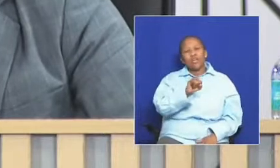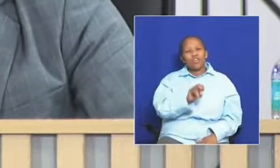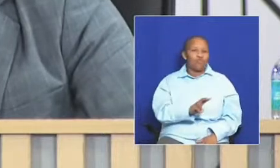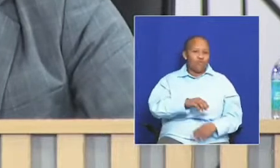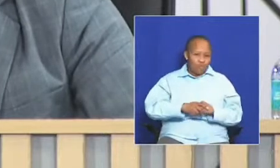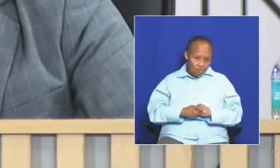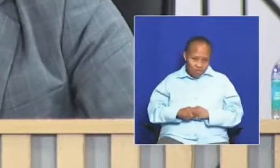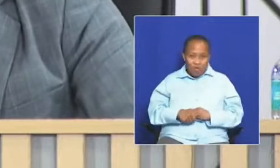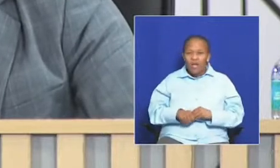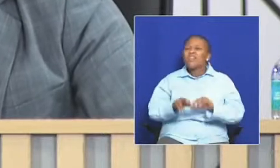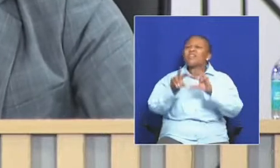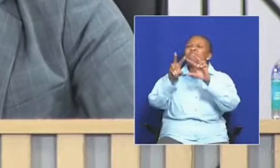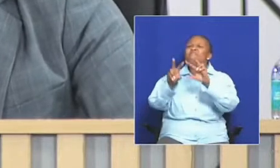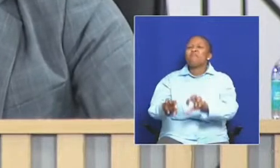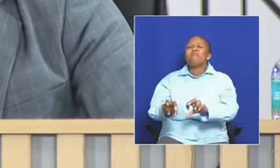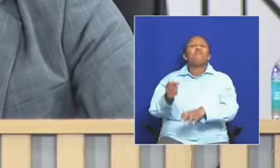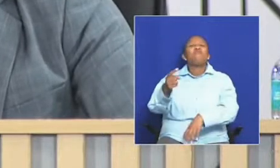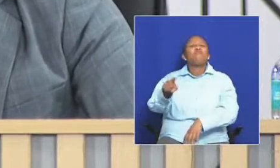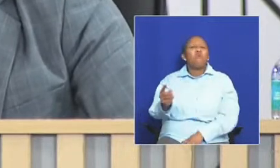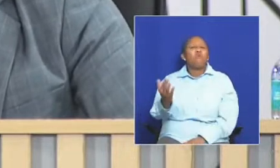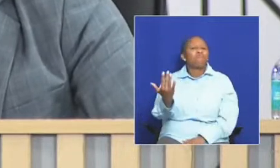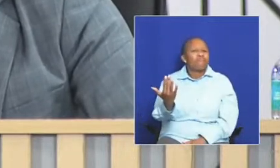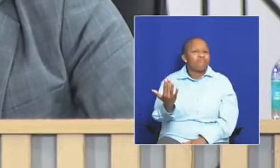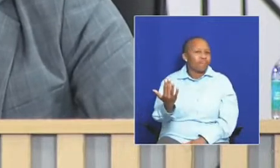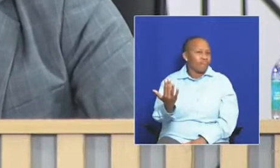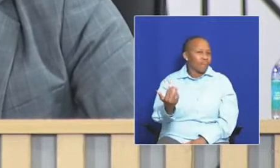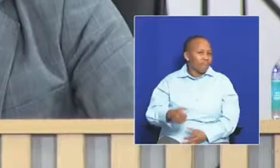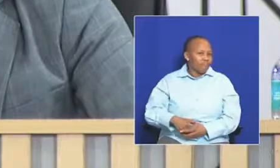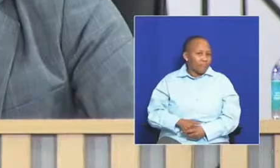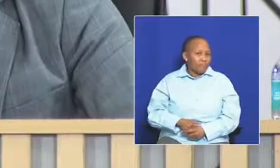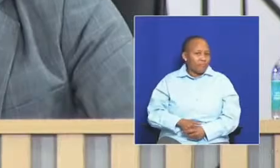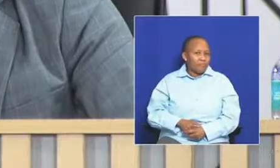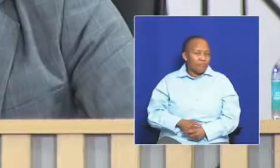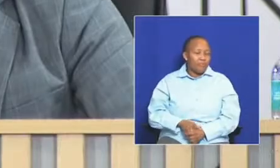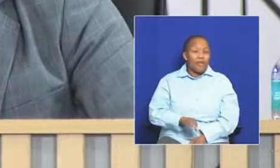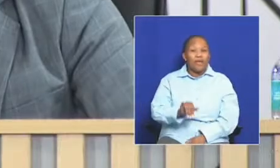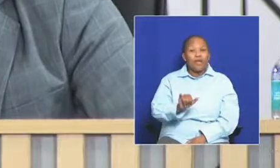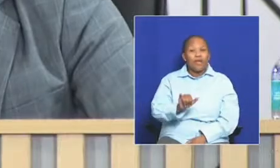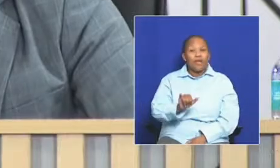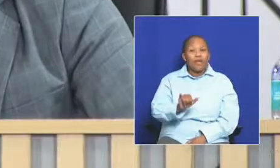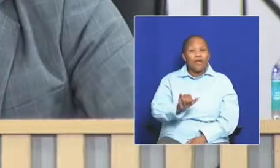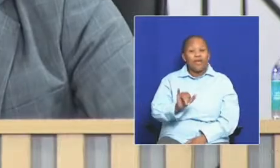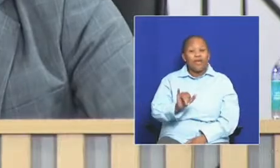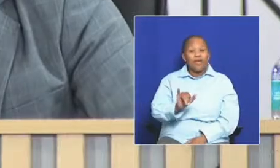for, Mr. Matlala? If the NDPP says you're under investigation,